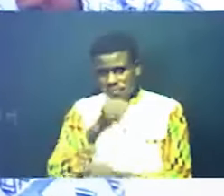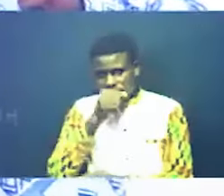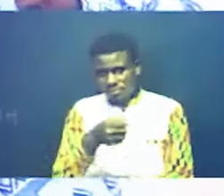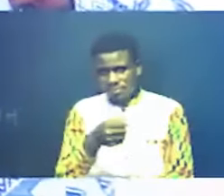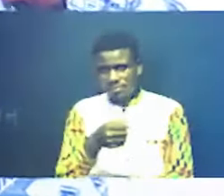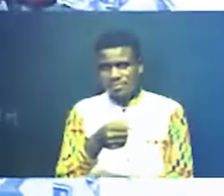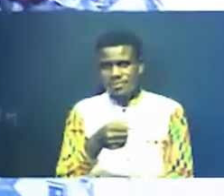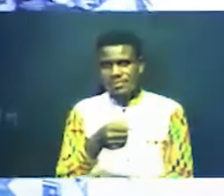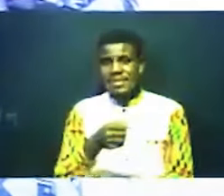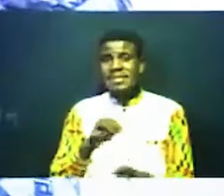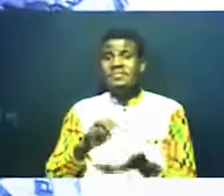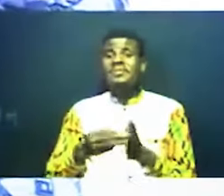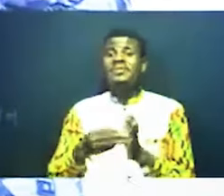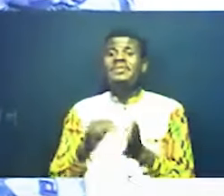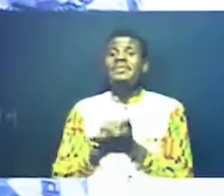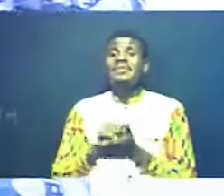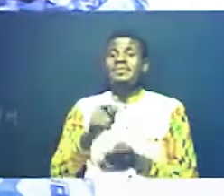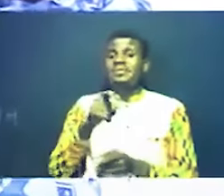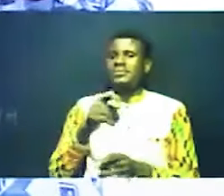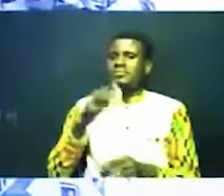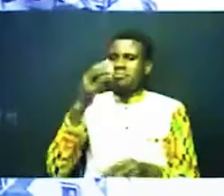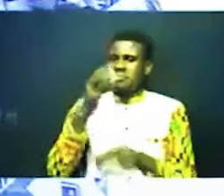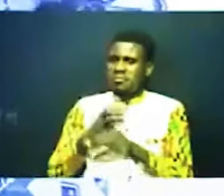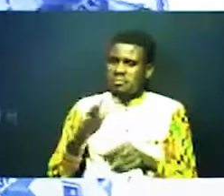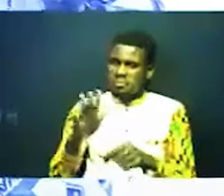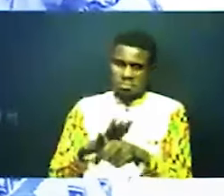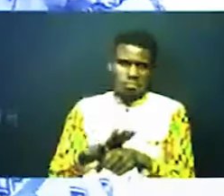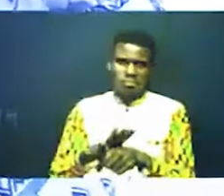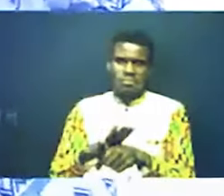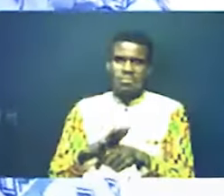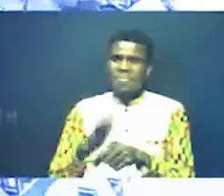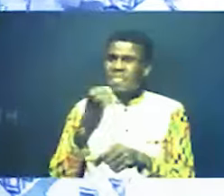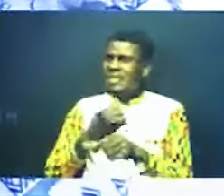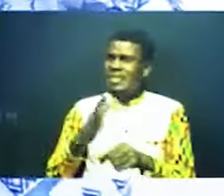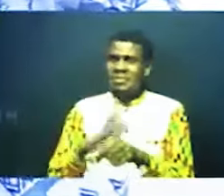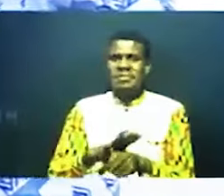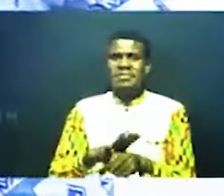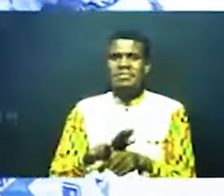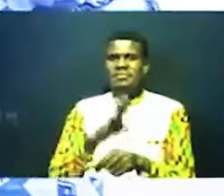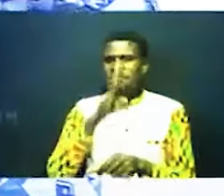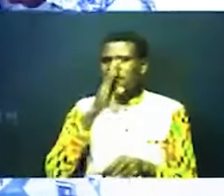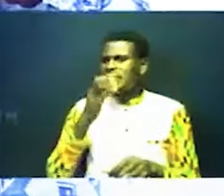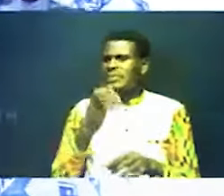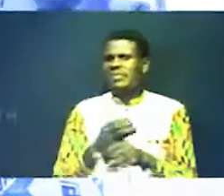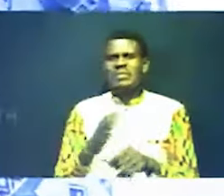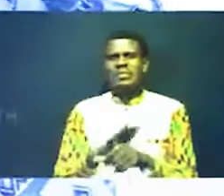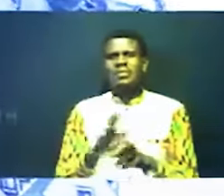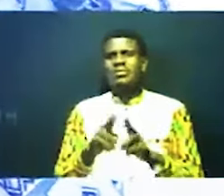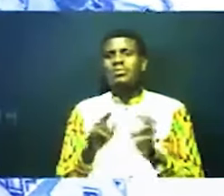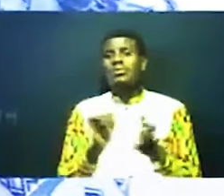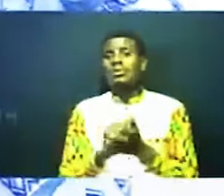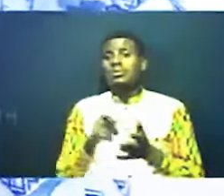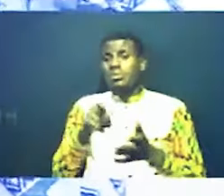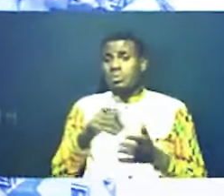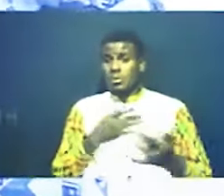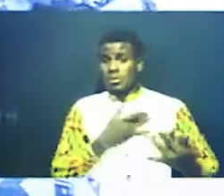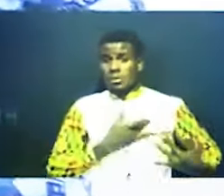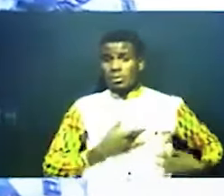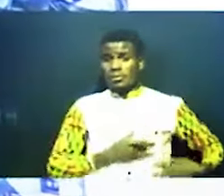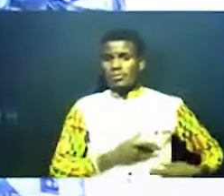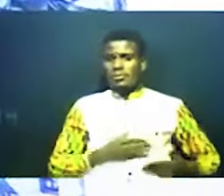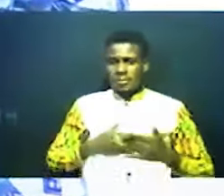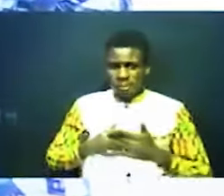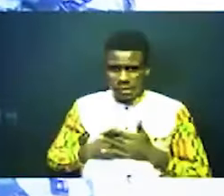ye. What that means that be careful. Ne chirenie monhwe. Be careful to guard your heart. Monhwe ye moma kuma ho ba. So you